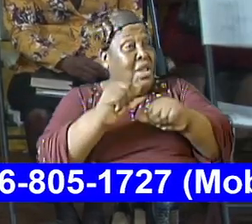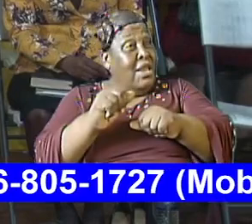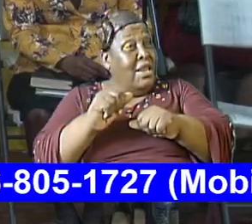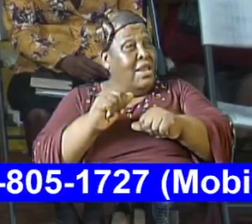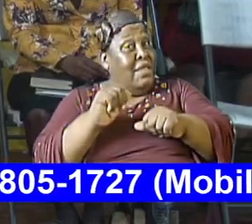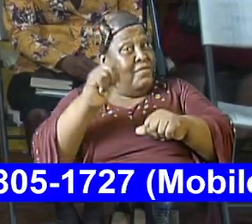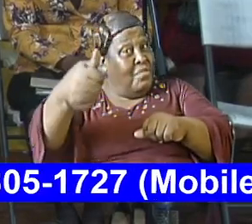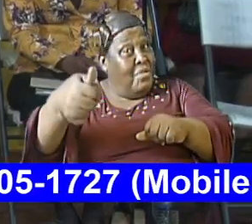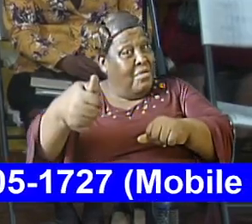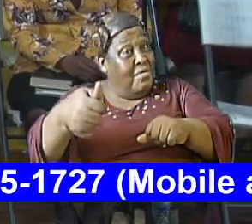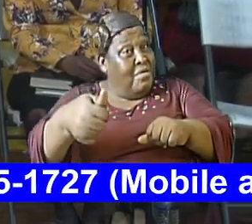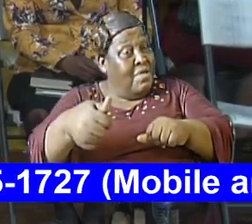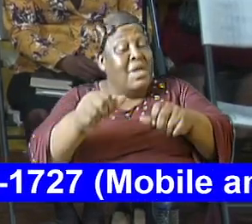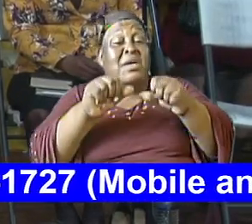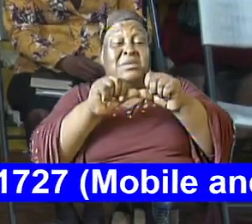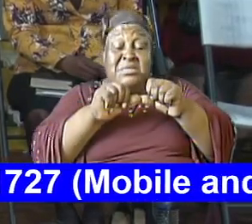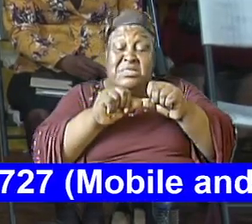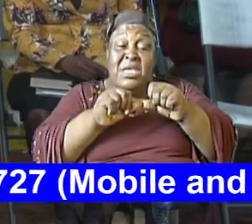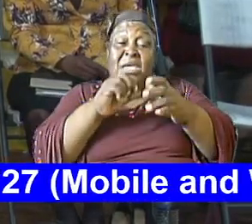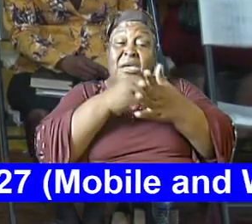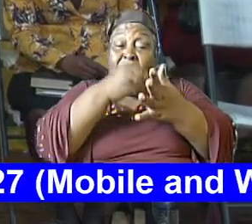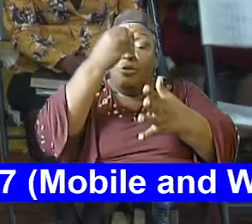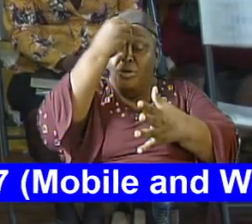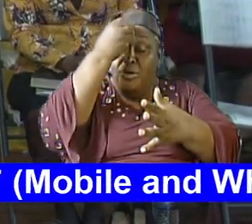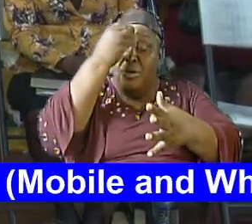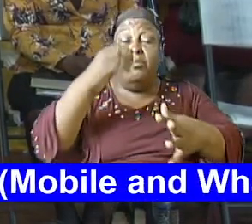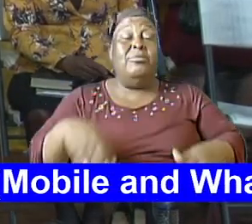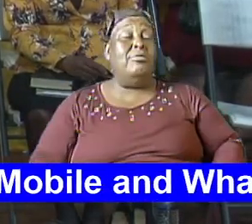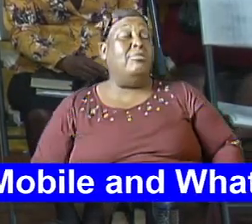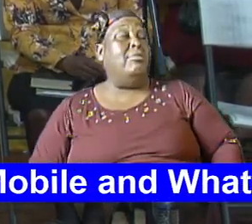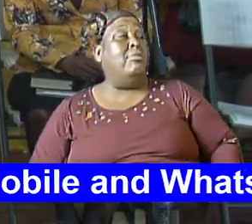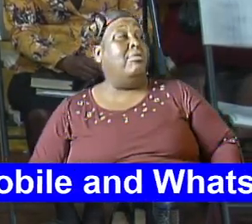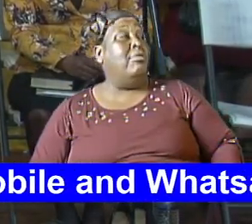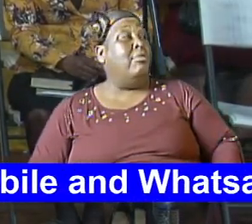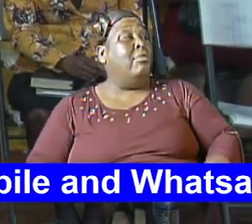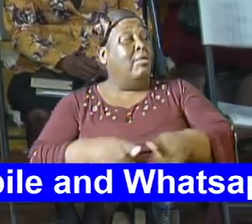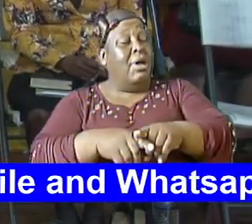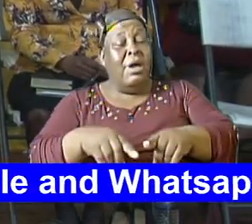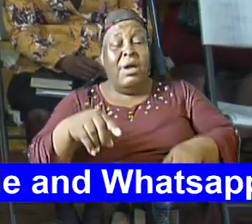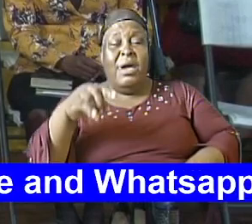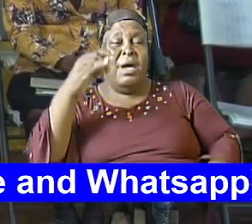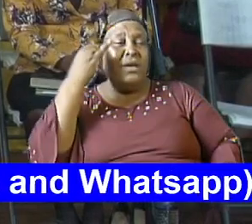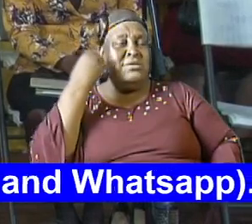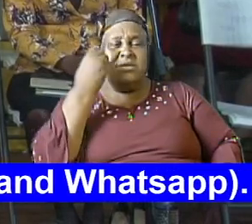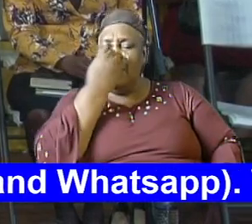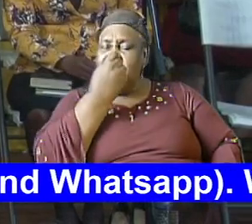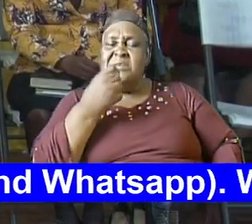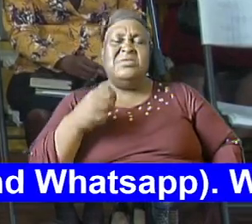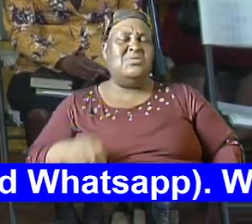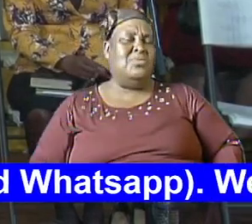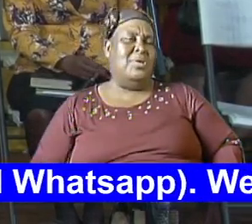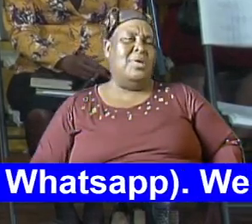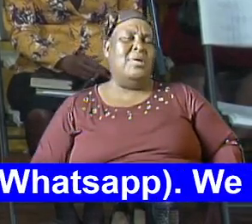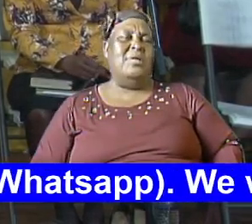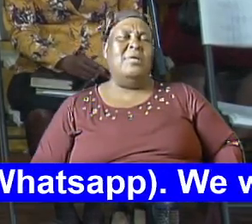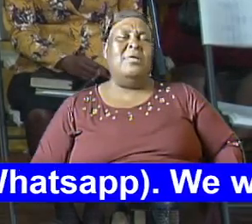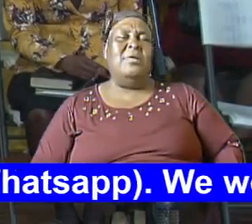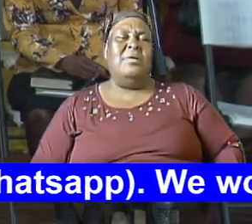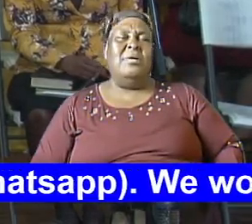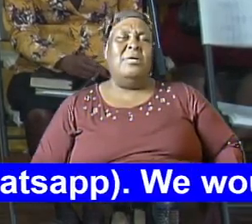Stick around and learn. Hallelujah. As Israel marched,